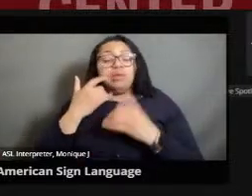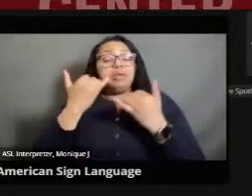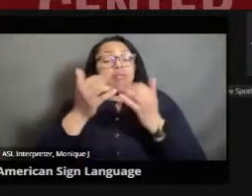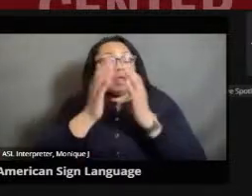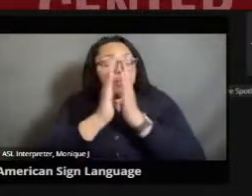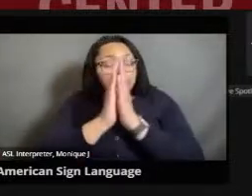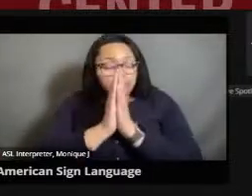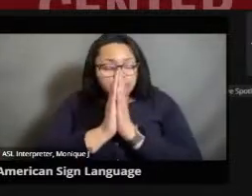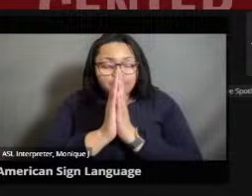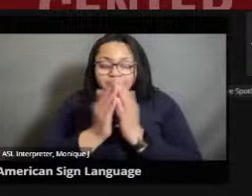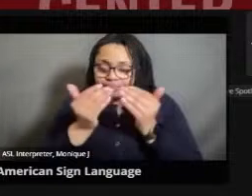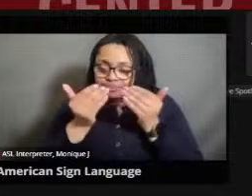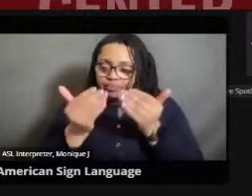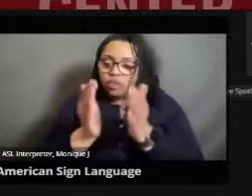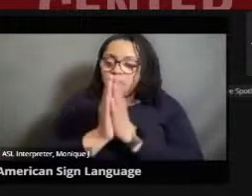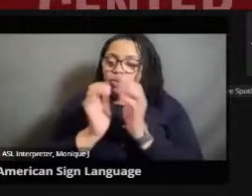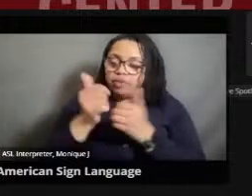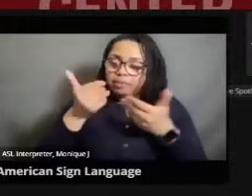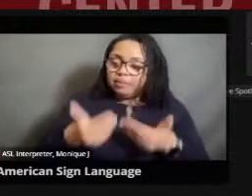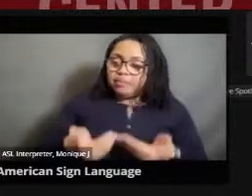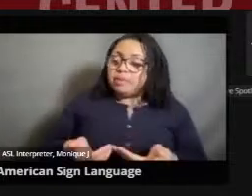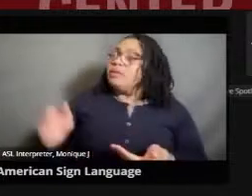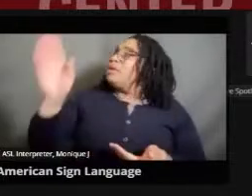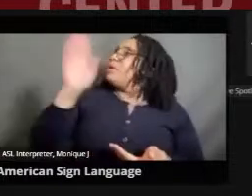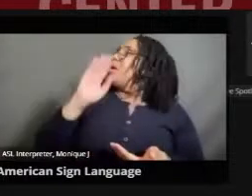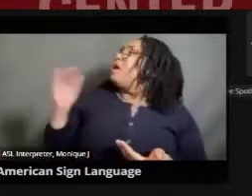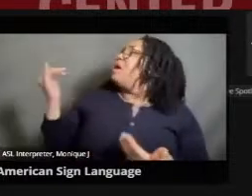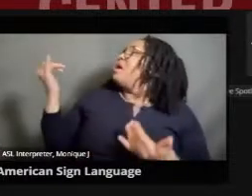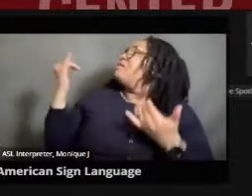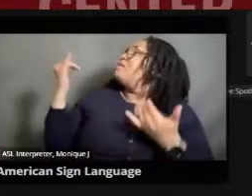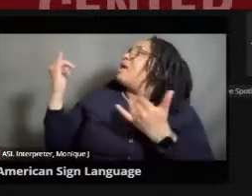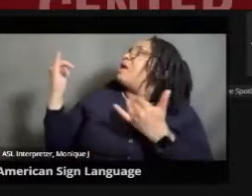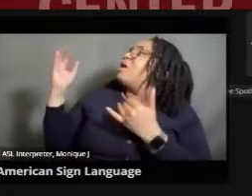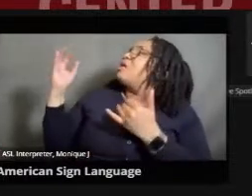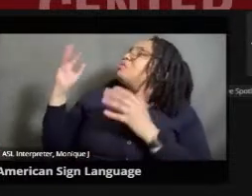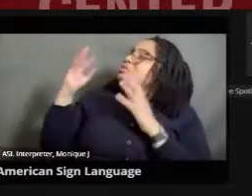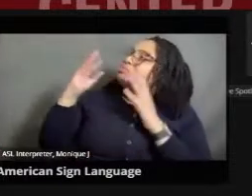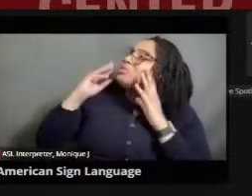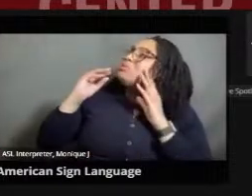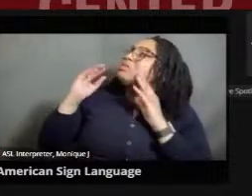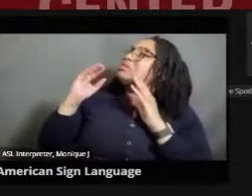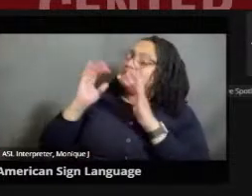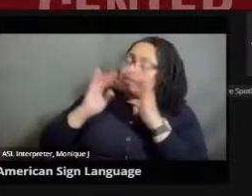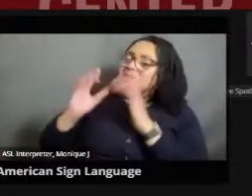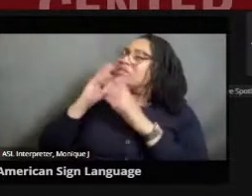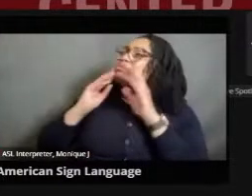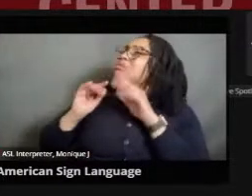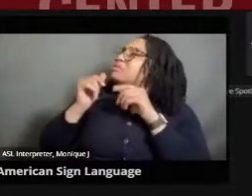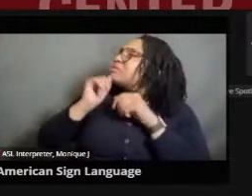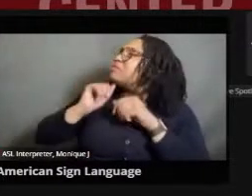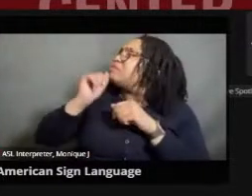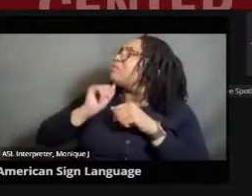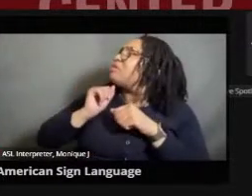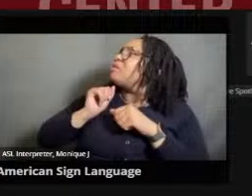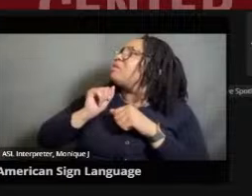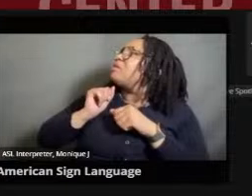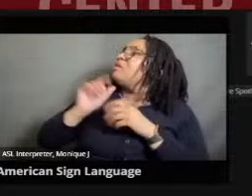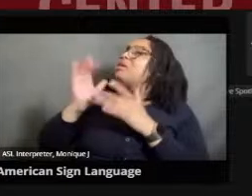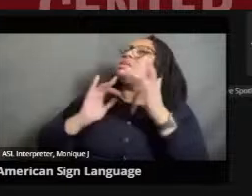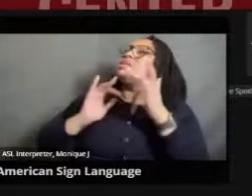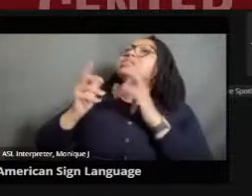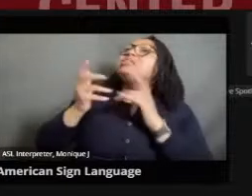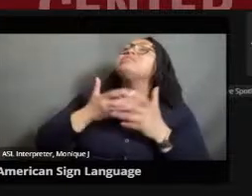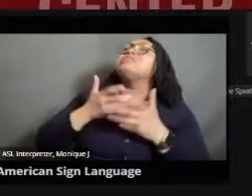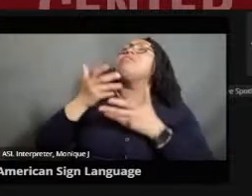Oh God, in this time of suffering, in his time of suffering, Jesus called out to you saying, my God, why have